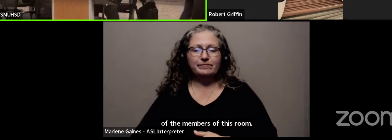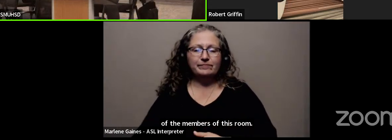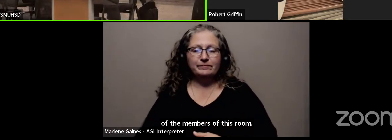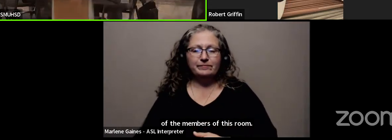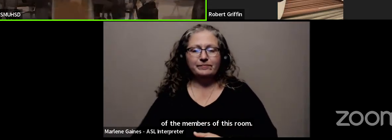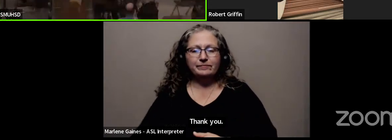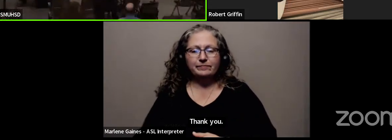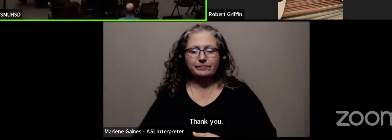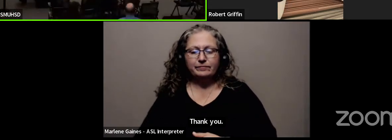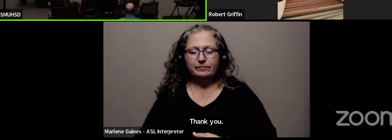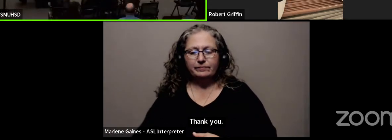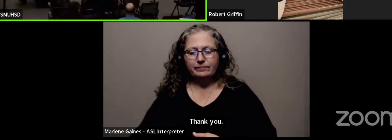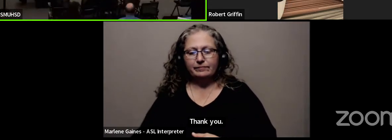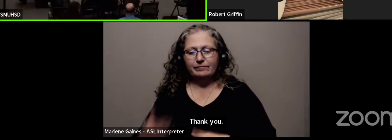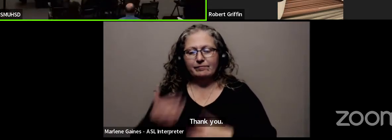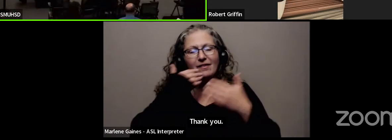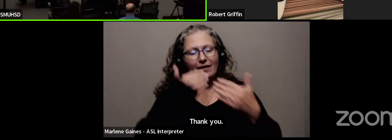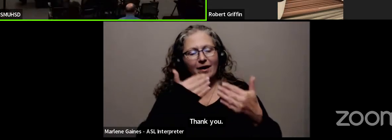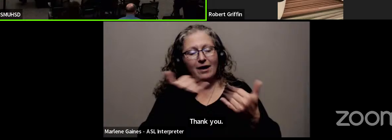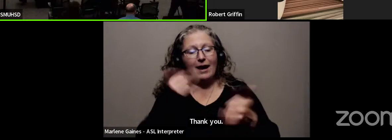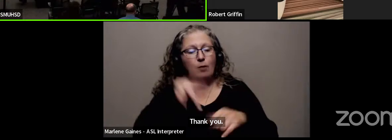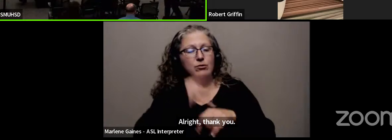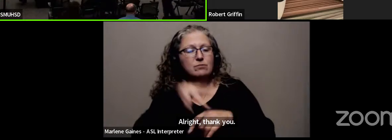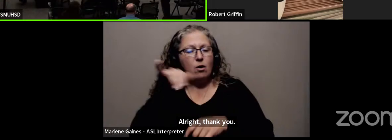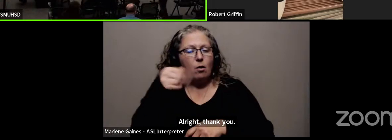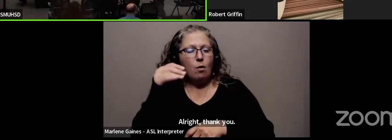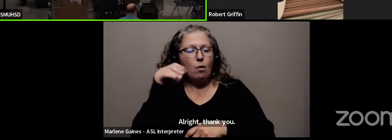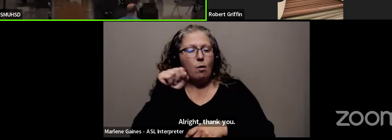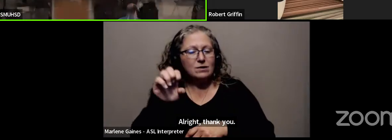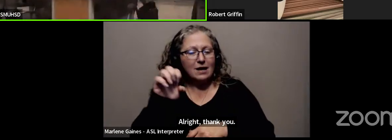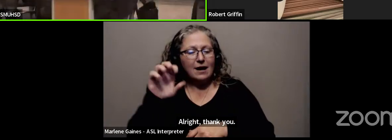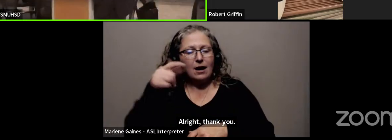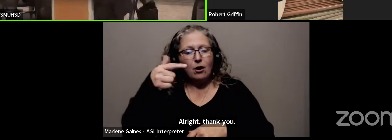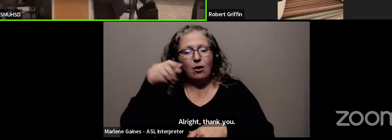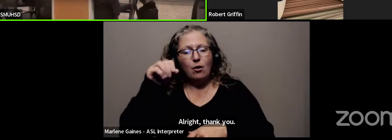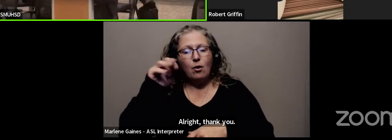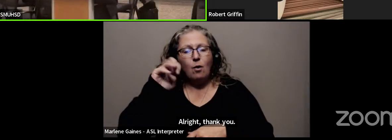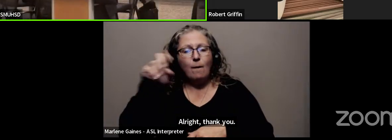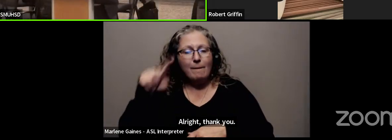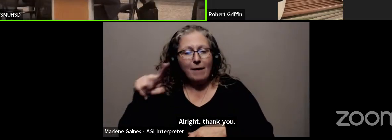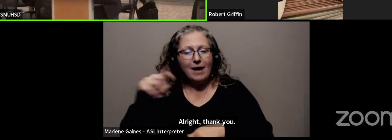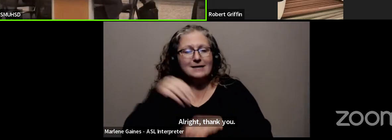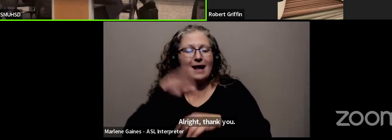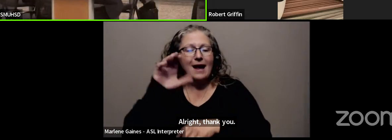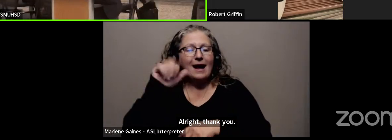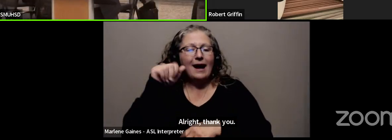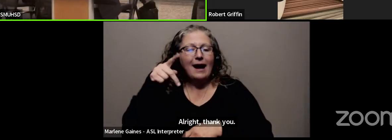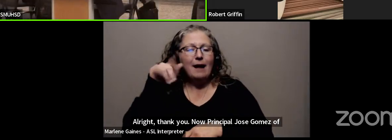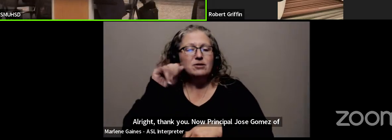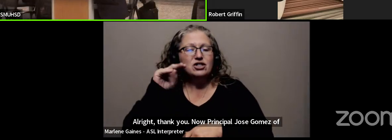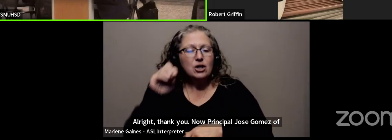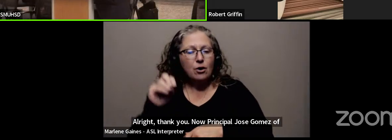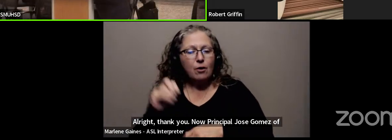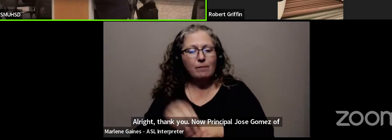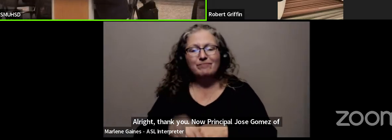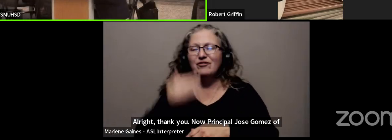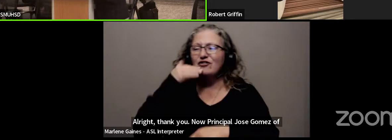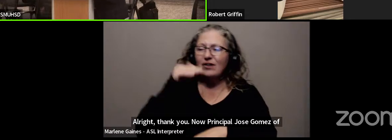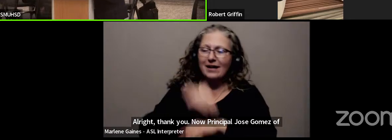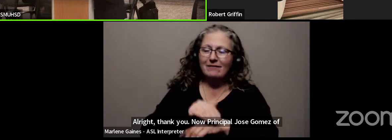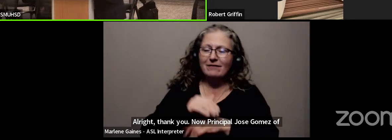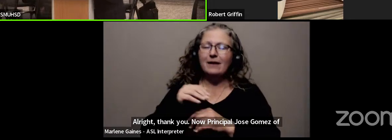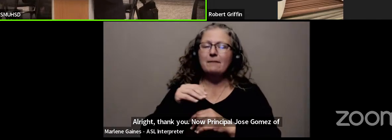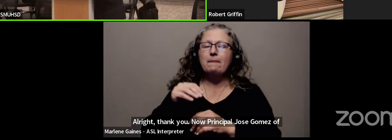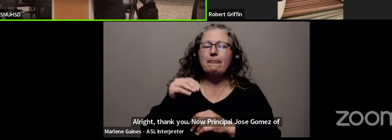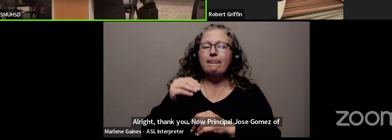All right, thank you. Now, Principal Jose Gomez of Cappuccino. All right, good evening.